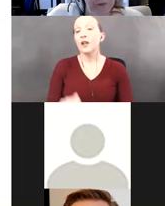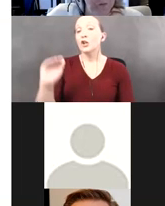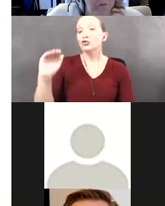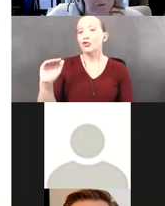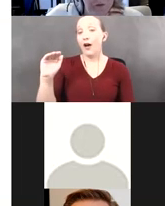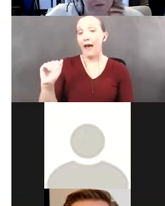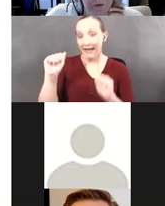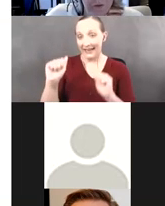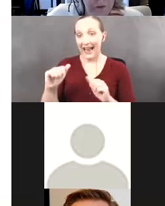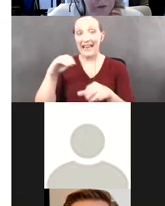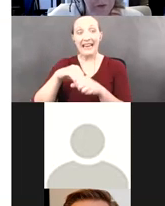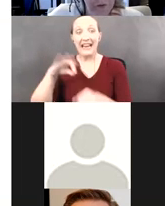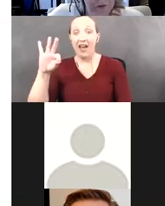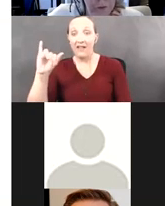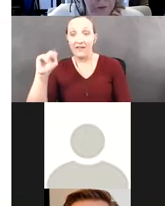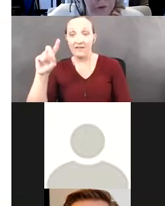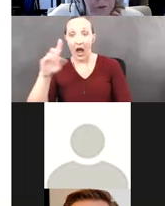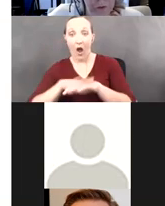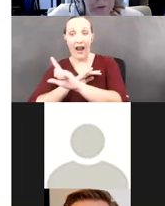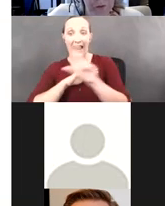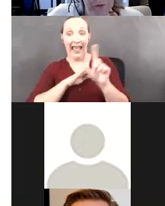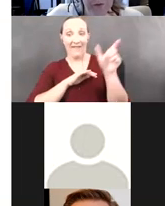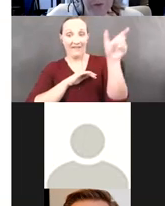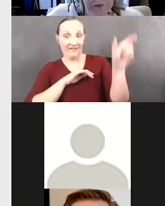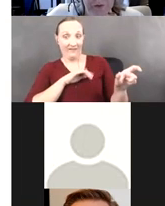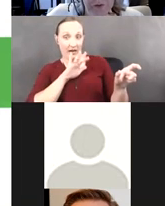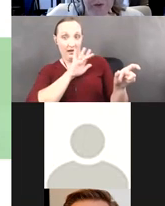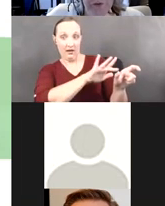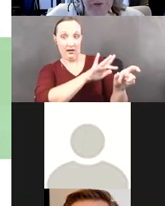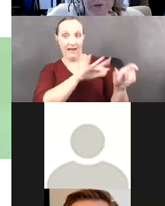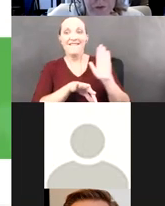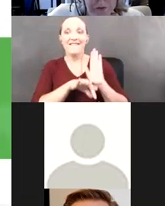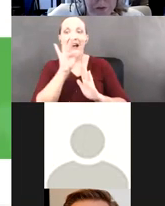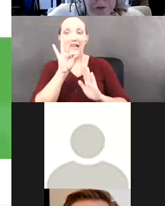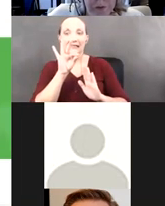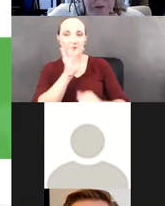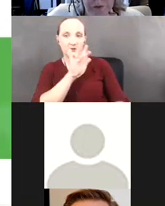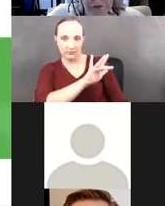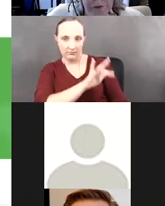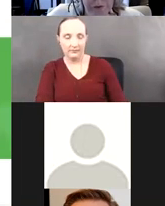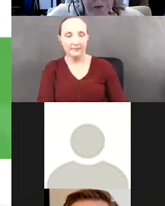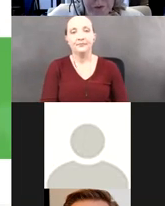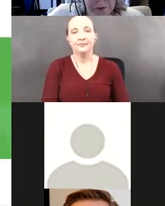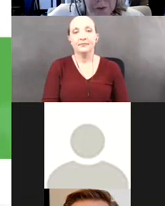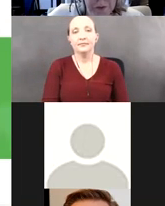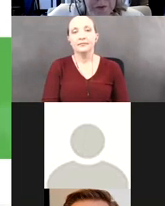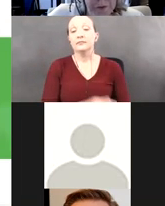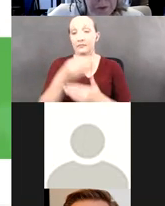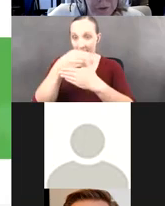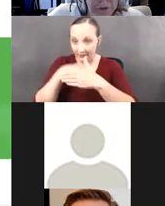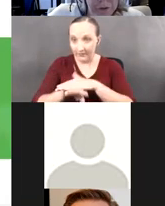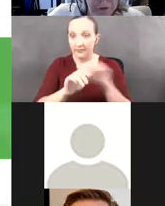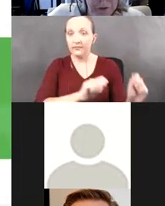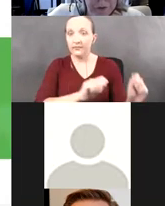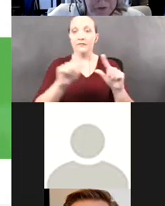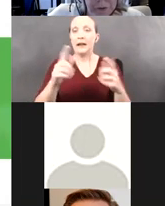to encontrar the sus Find videos tab on the yendo left-hand a side of the la screen. pestaña Find que está a la mano izquierda de la This will pantalla. take you to your child's Esto los